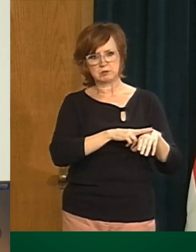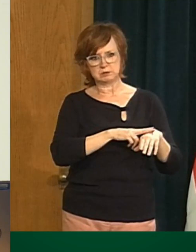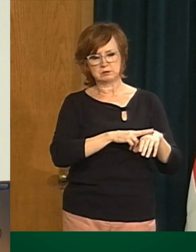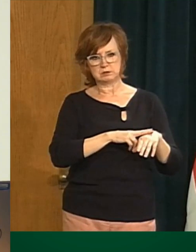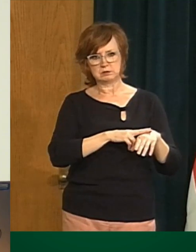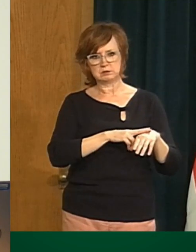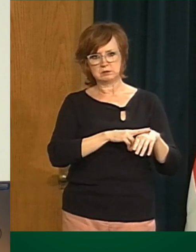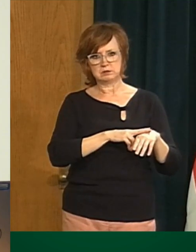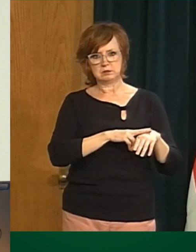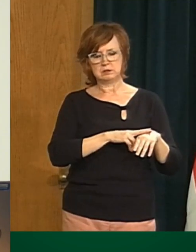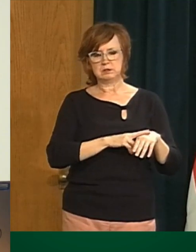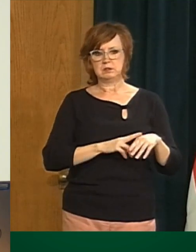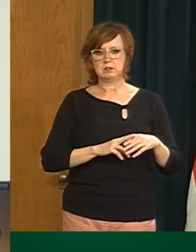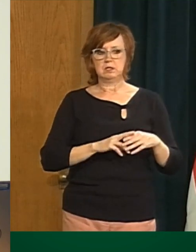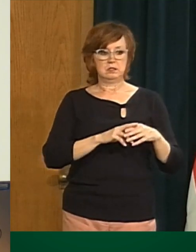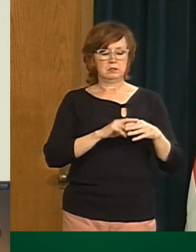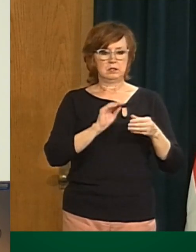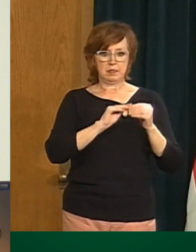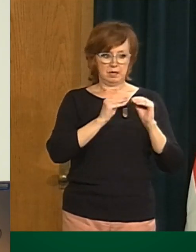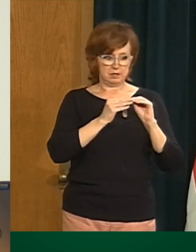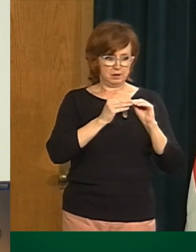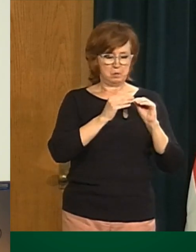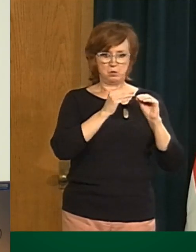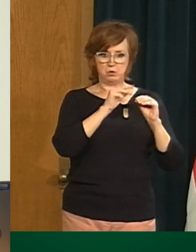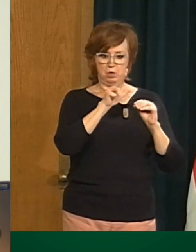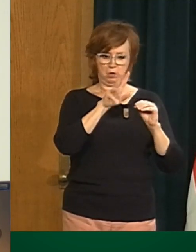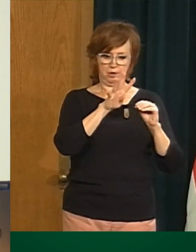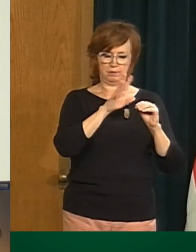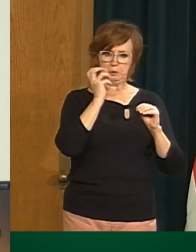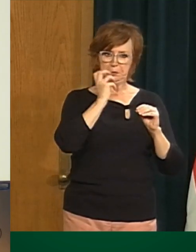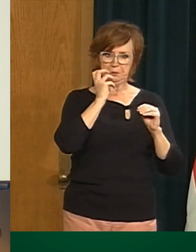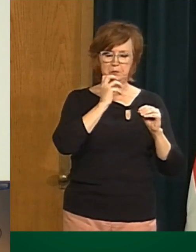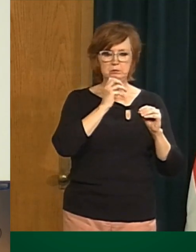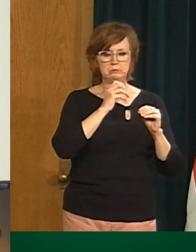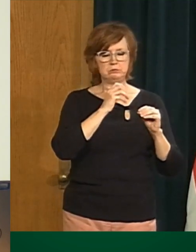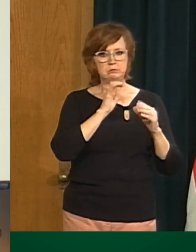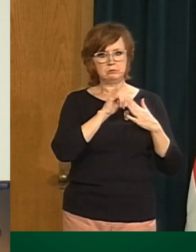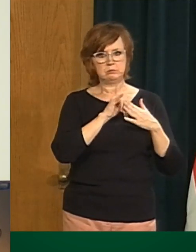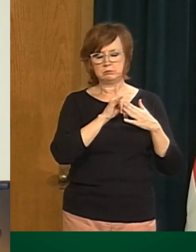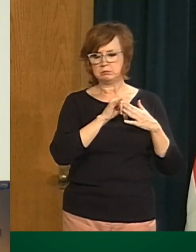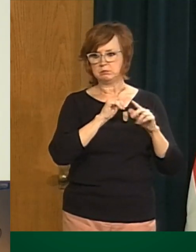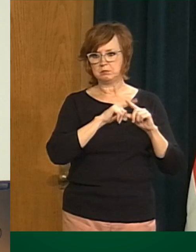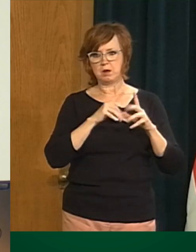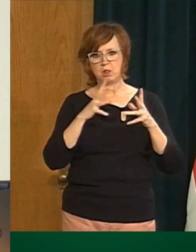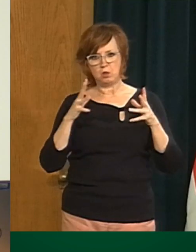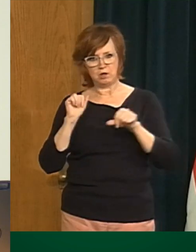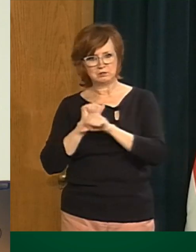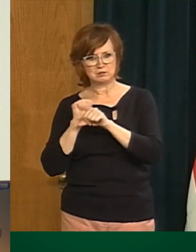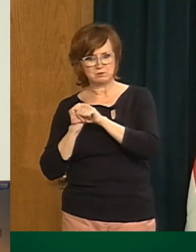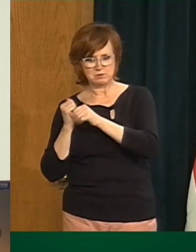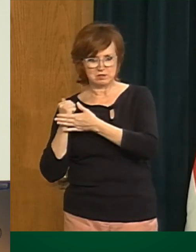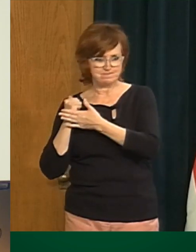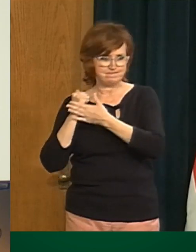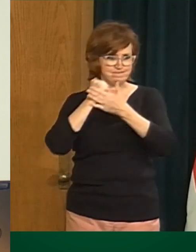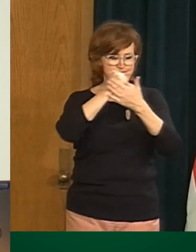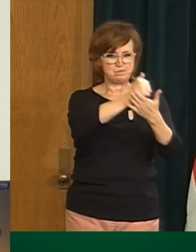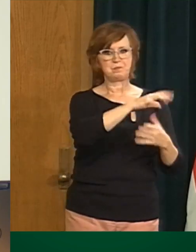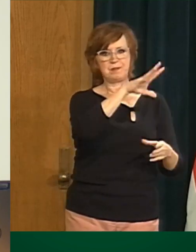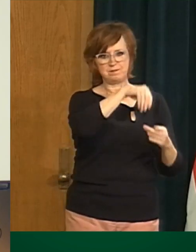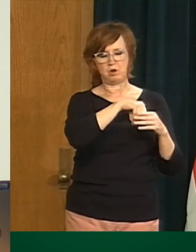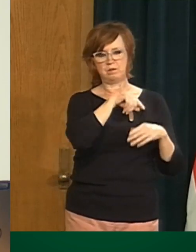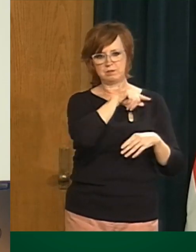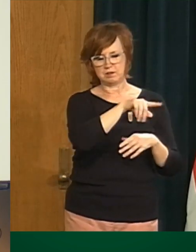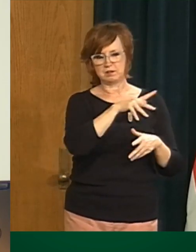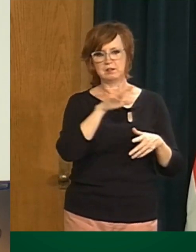in Loche is very concerning, and there's significant efforts to manage that being put in place by the government and by the Saskatchewan Health